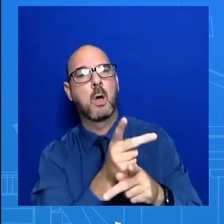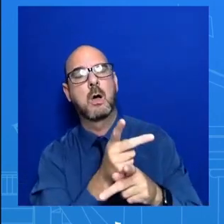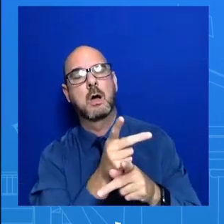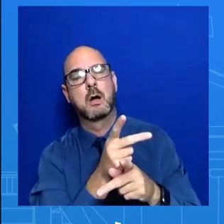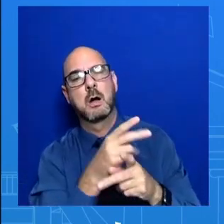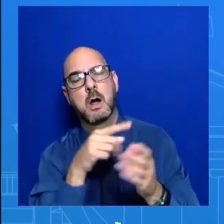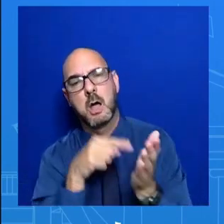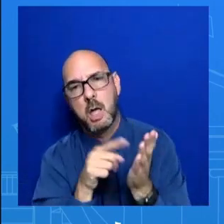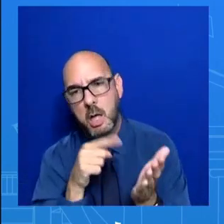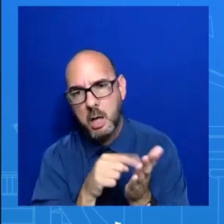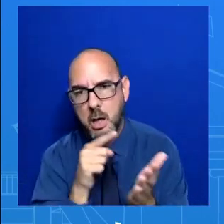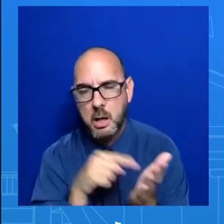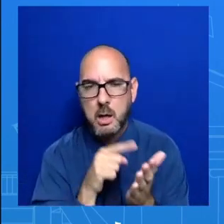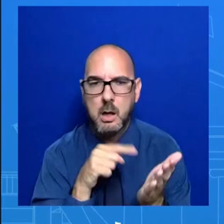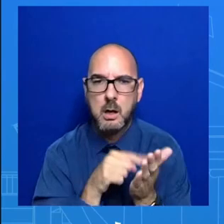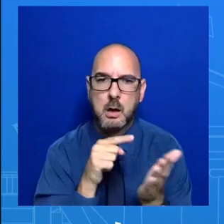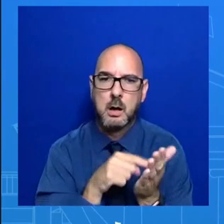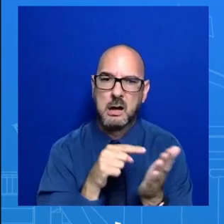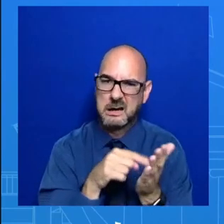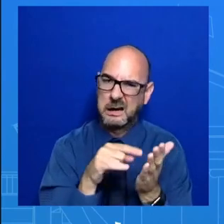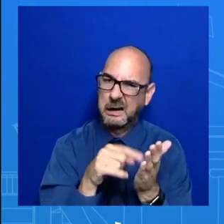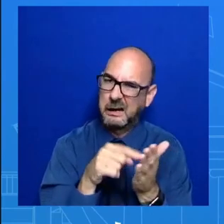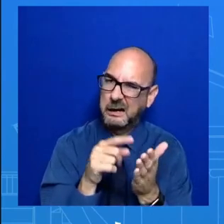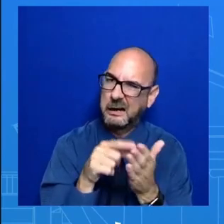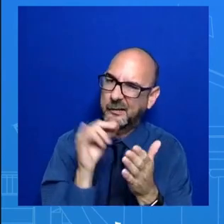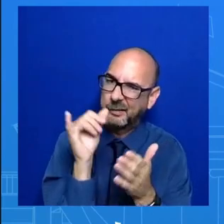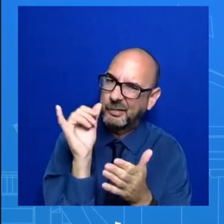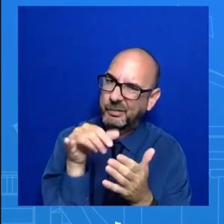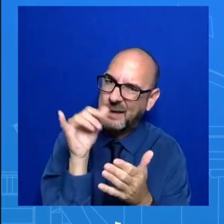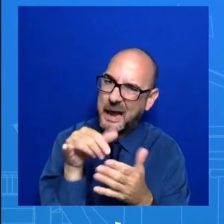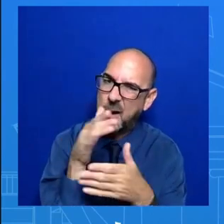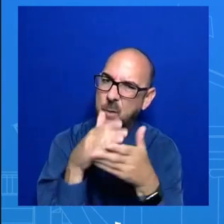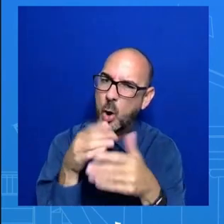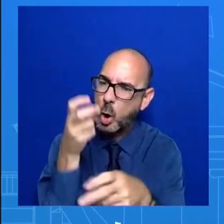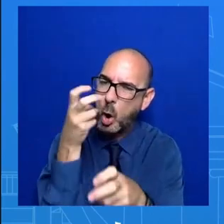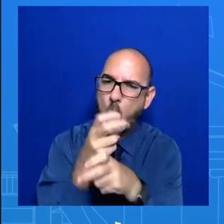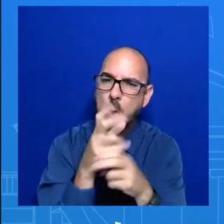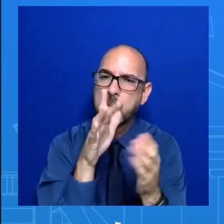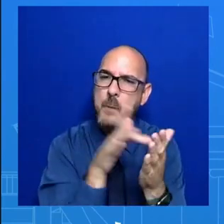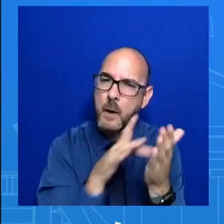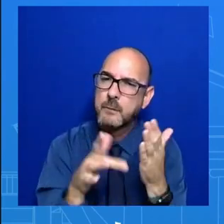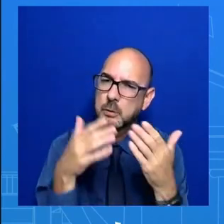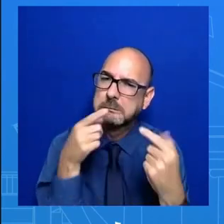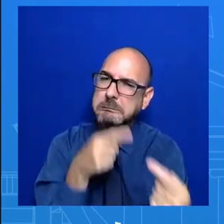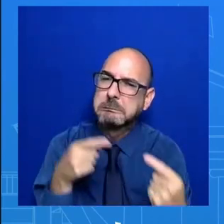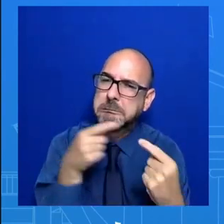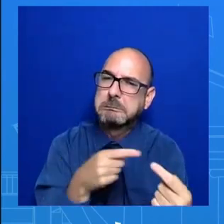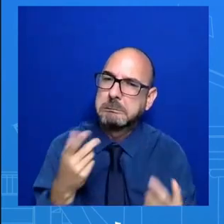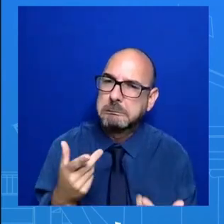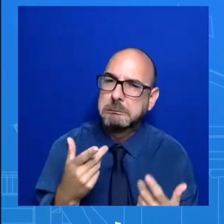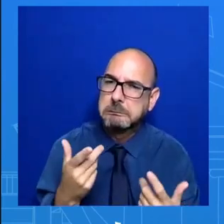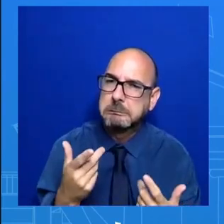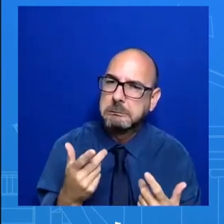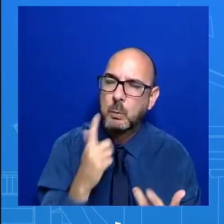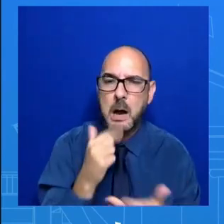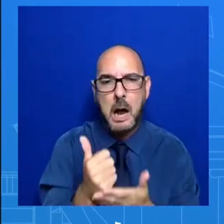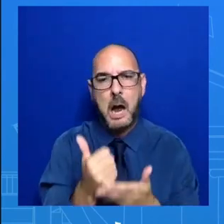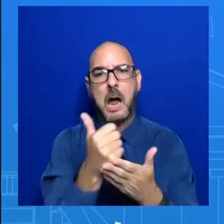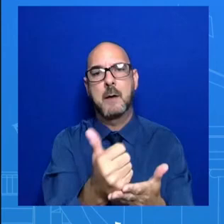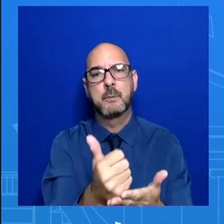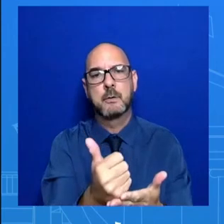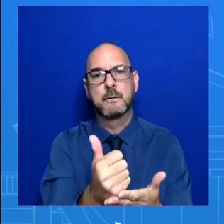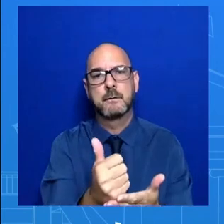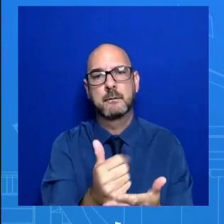it is difficult to do that, right? And they did that financially; it's hurt them, and we want to give them that breathing room. But it's